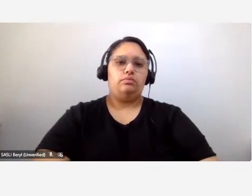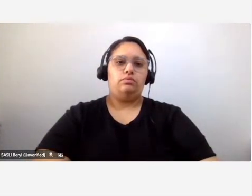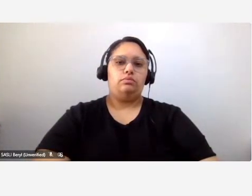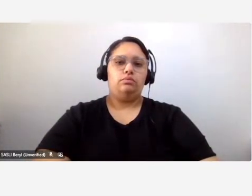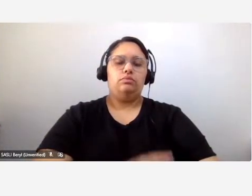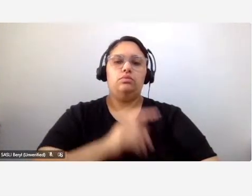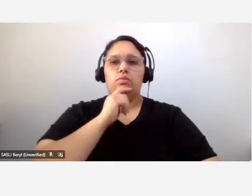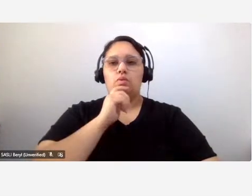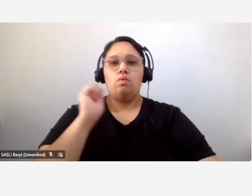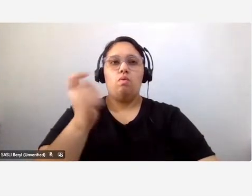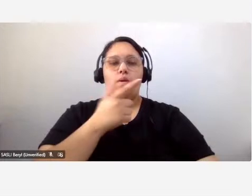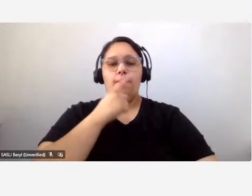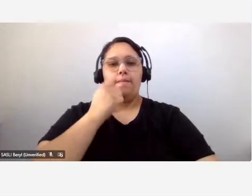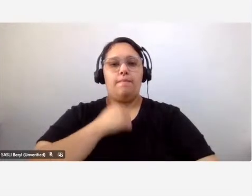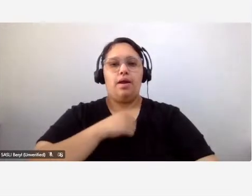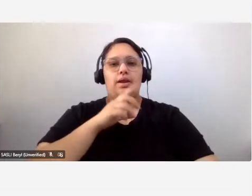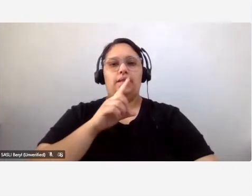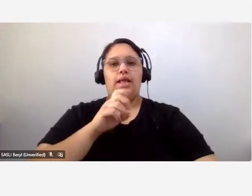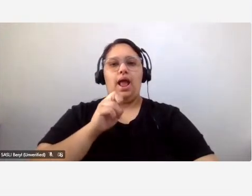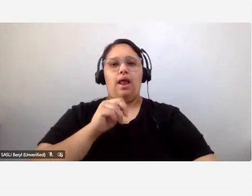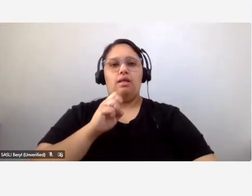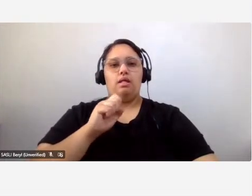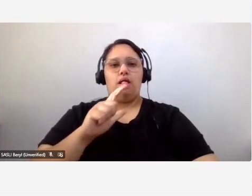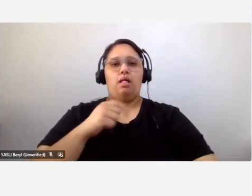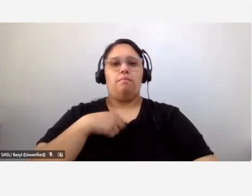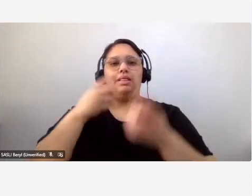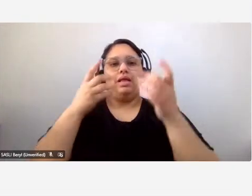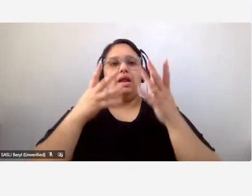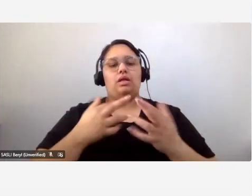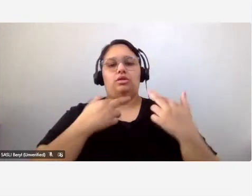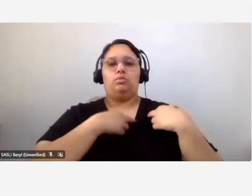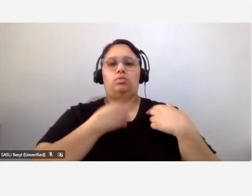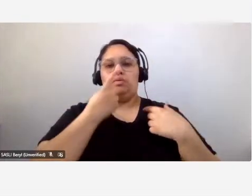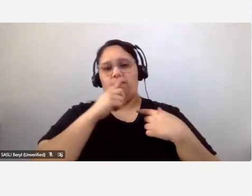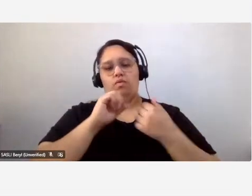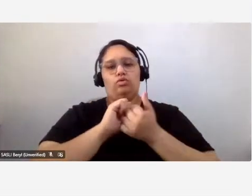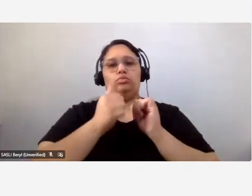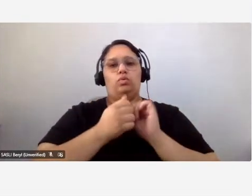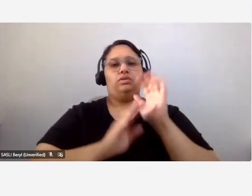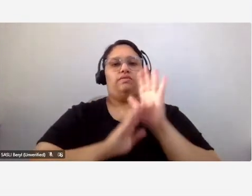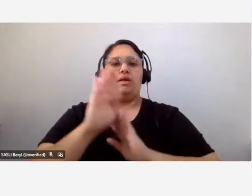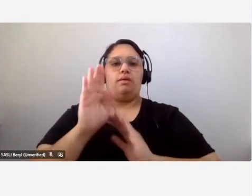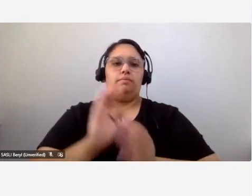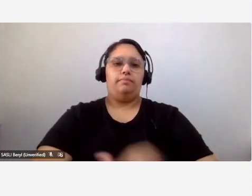Good morning, everybody. My name is Danielle Manuel. I'm the Director responsible for sports development.